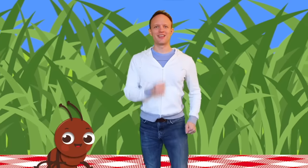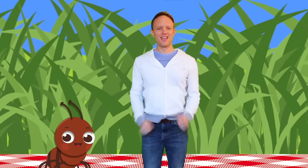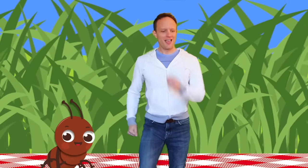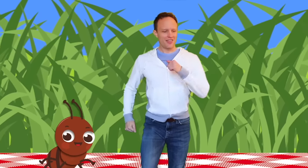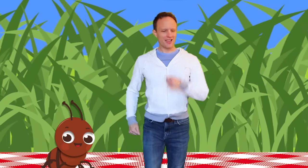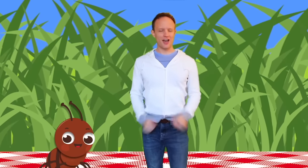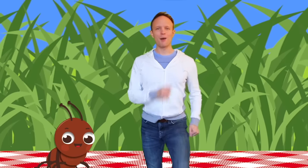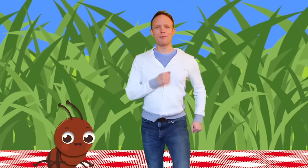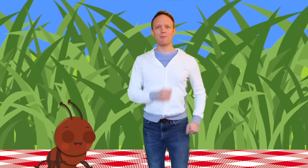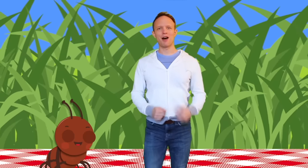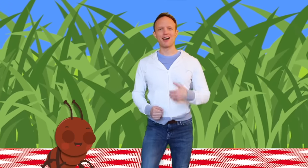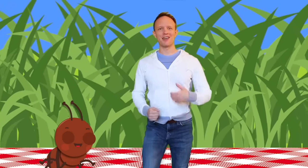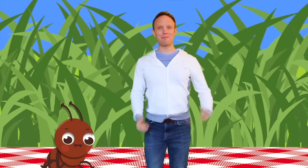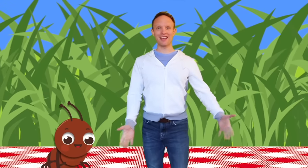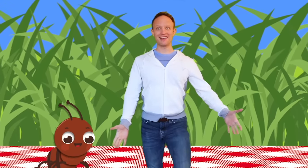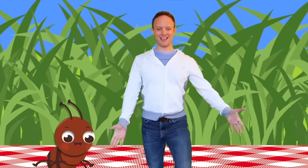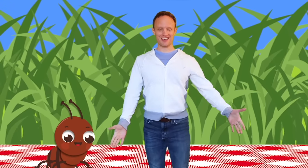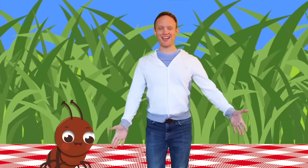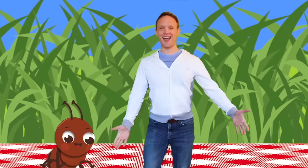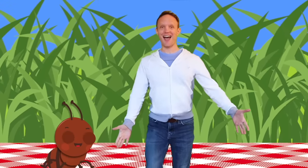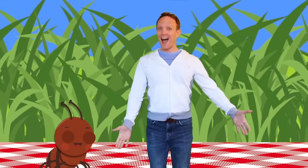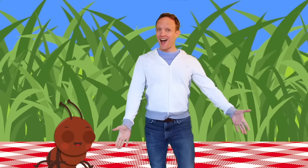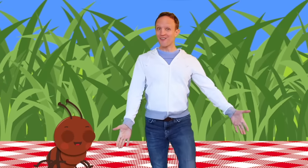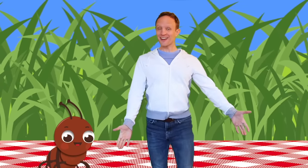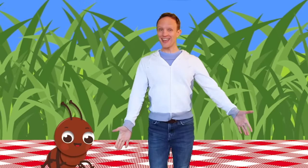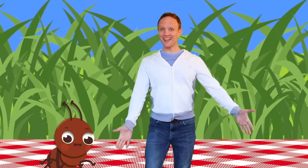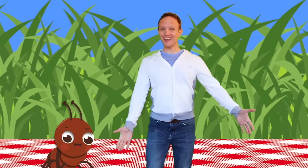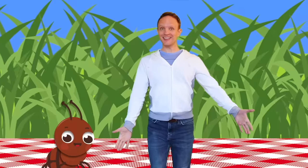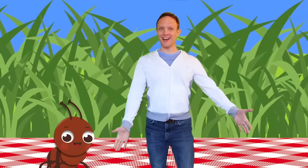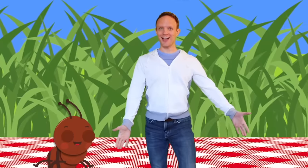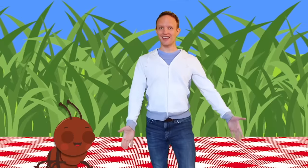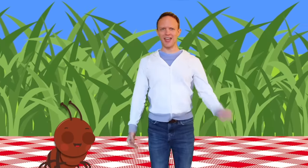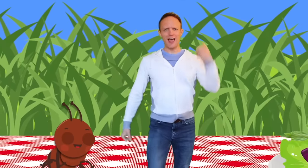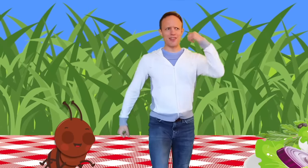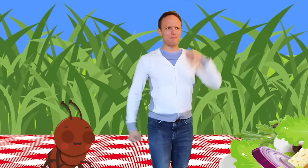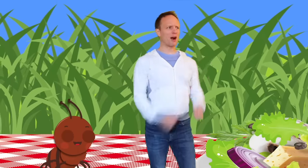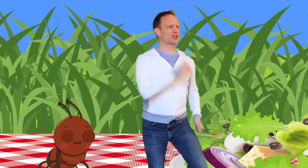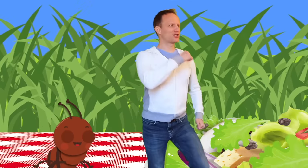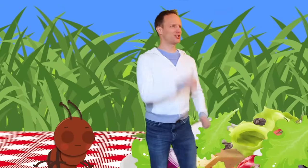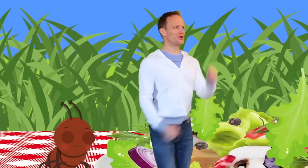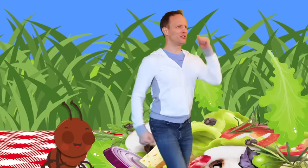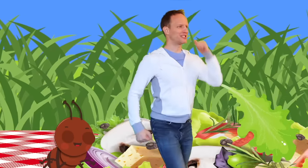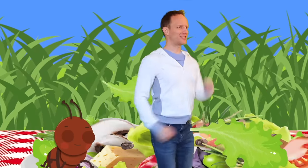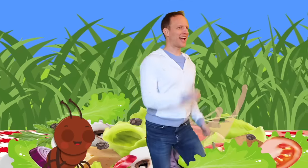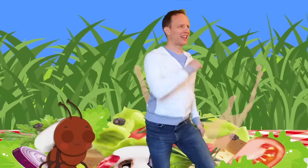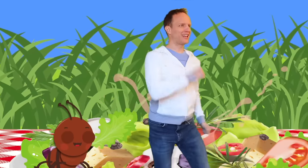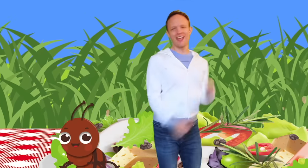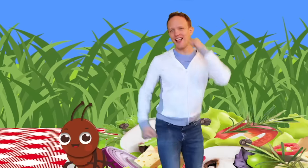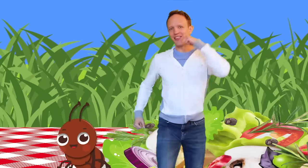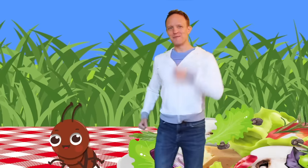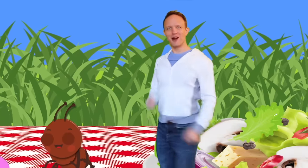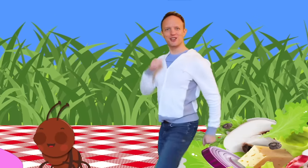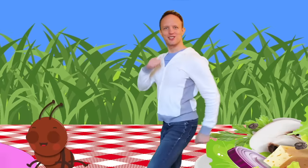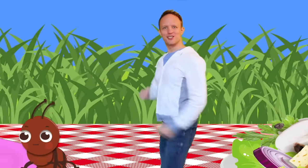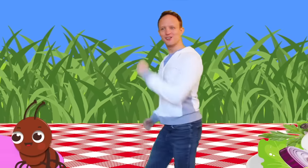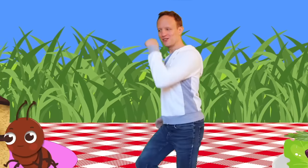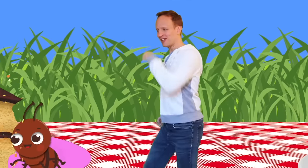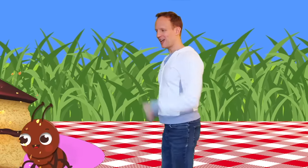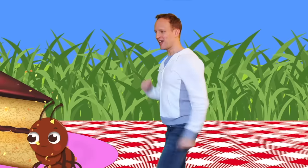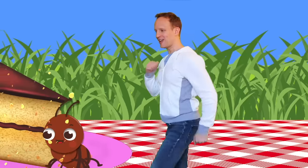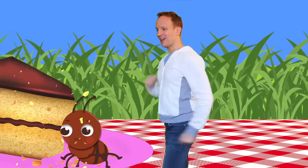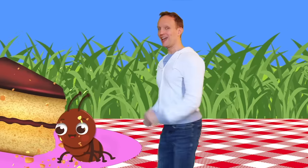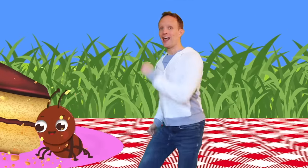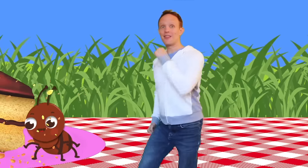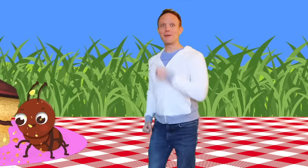line. They come upon a picnic where they can dine. They march into the salad. They march into